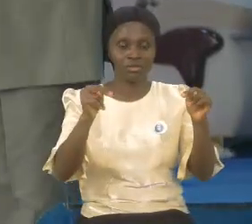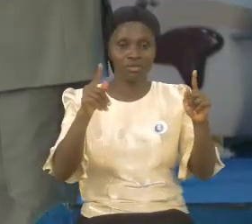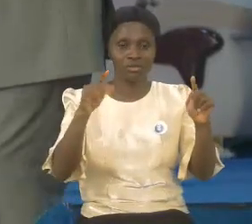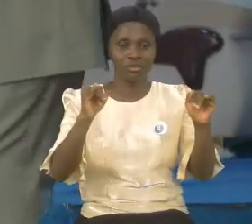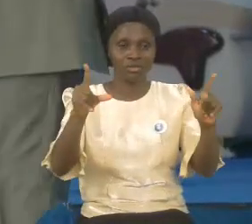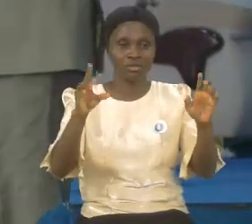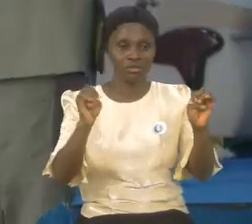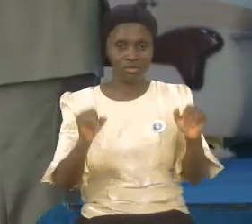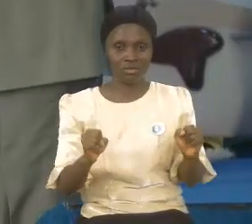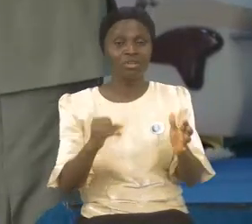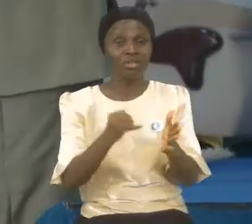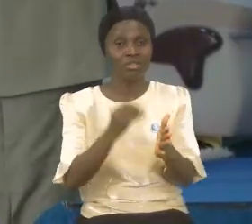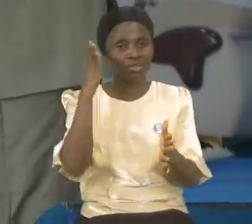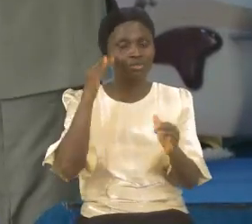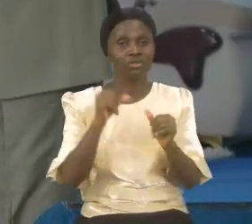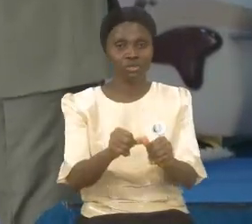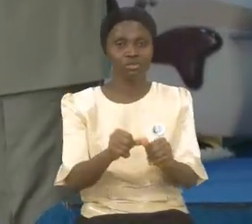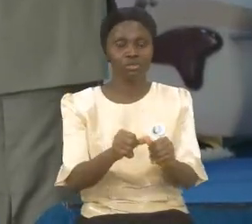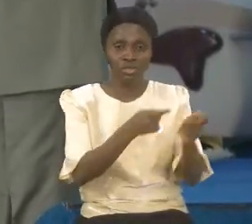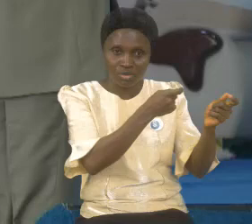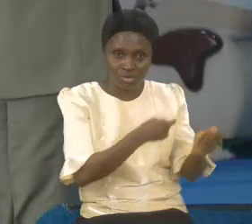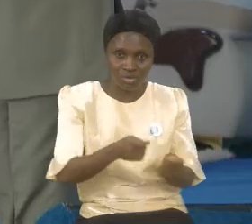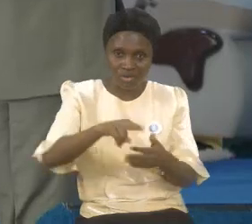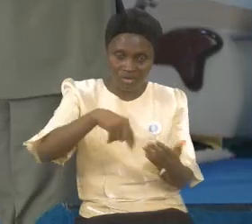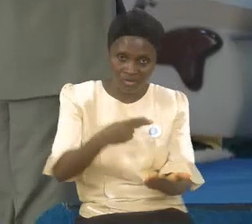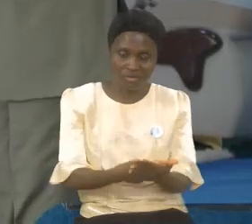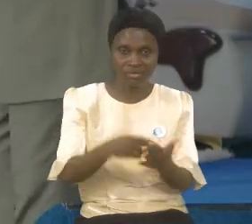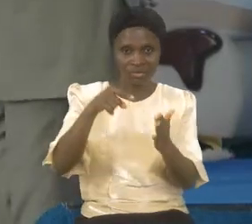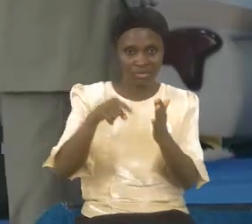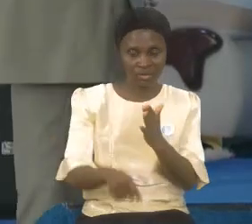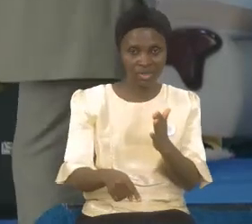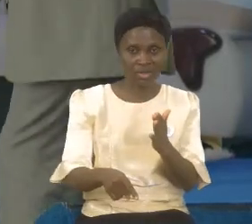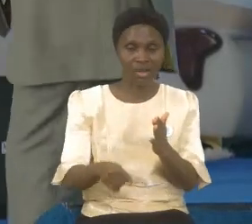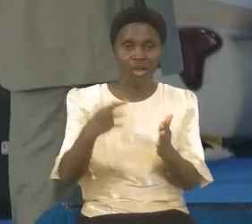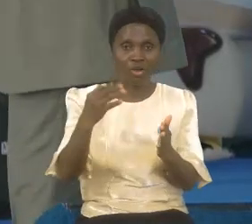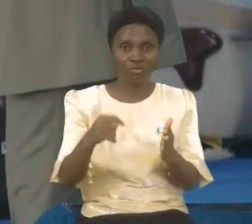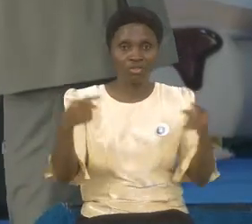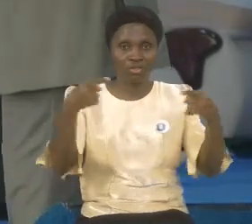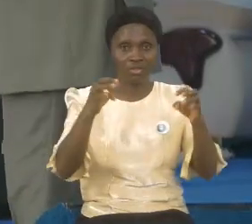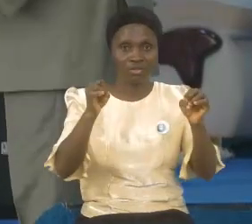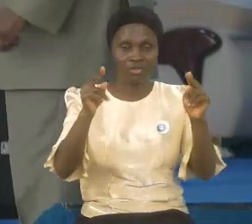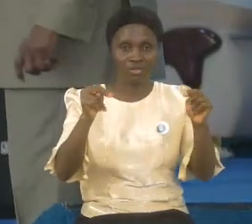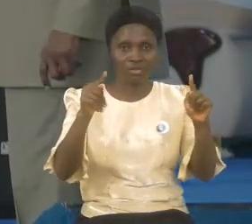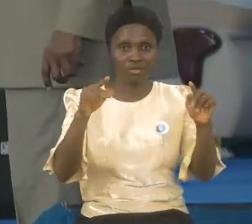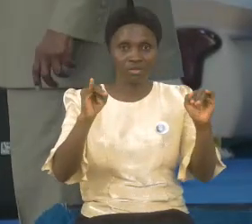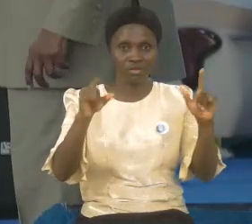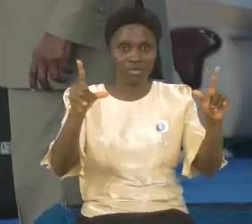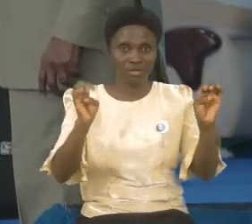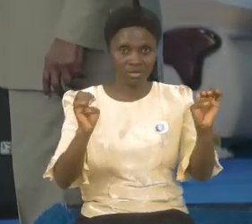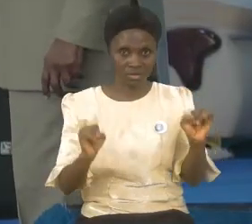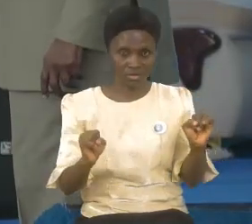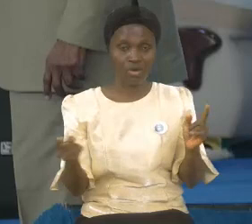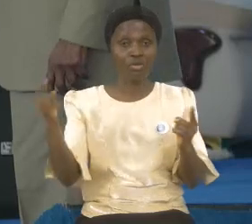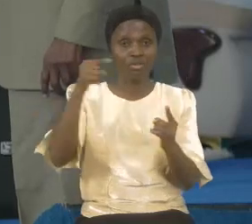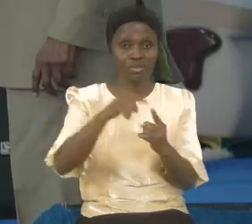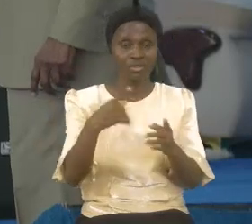will continue. They'll be trodden down of the Gentiles until the times